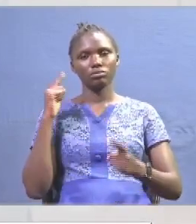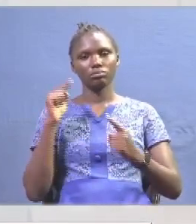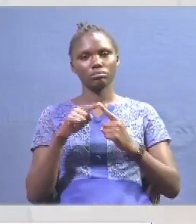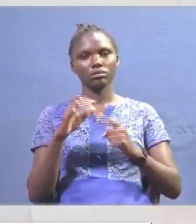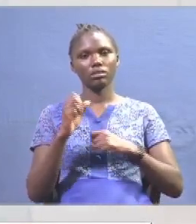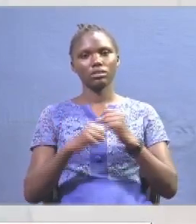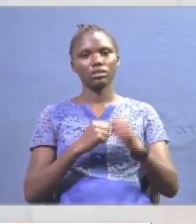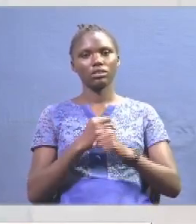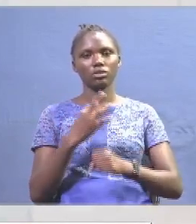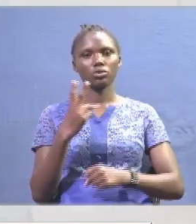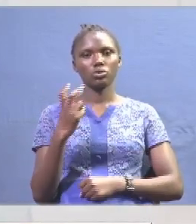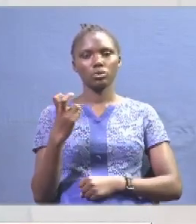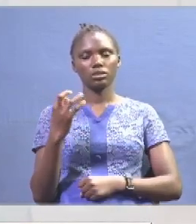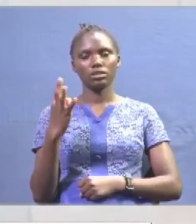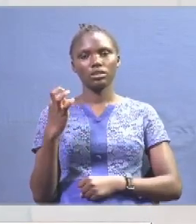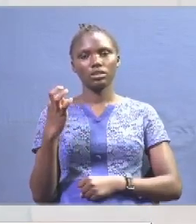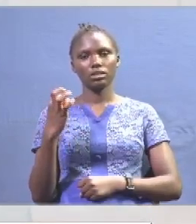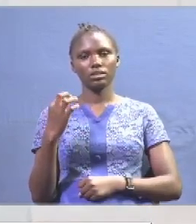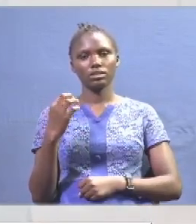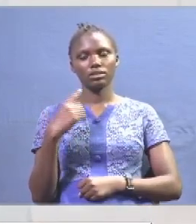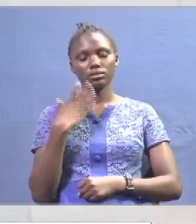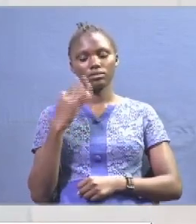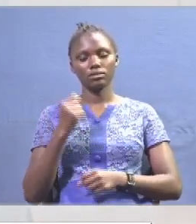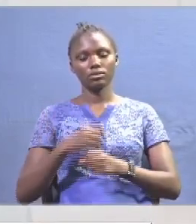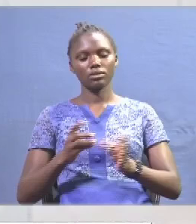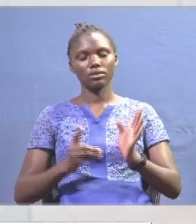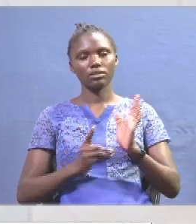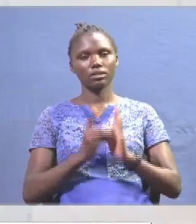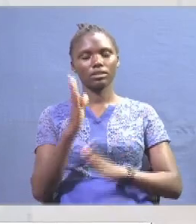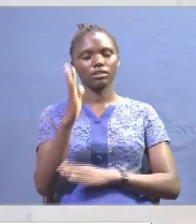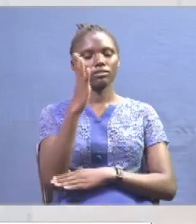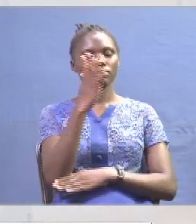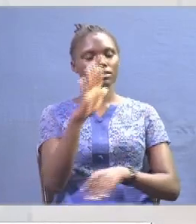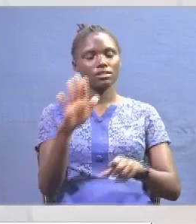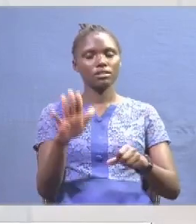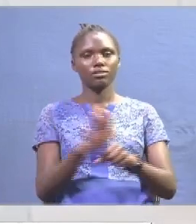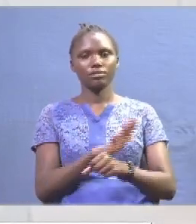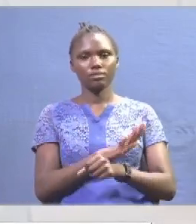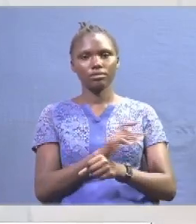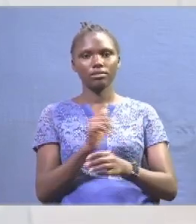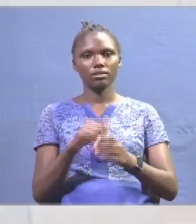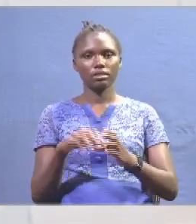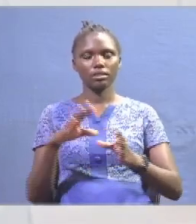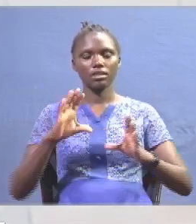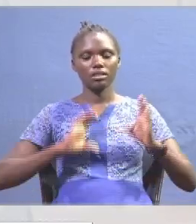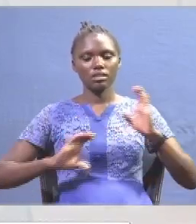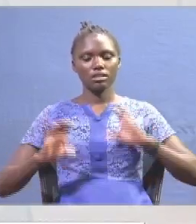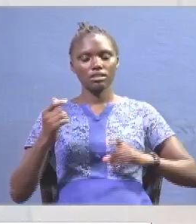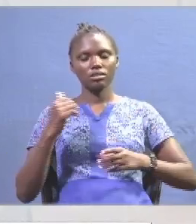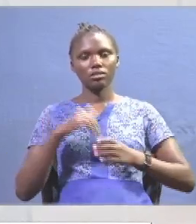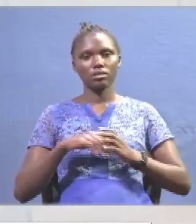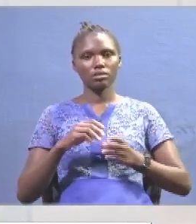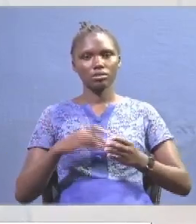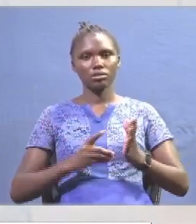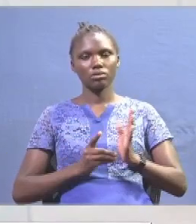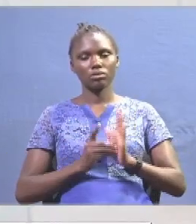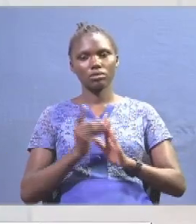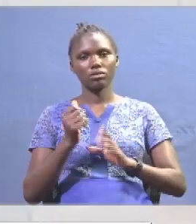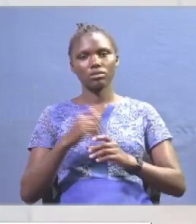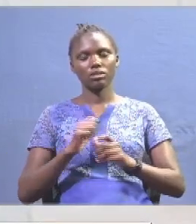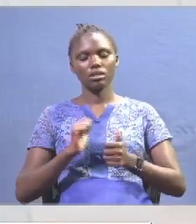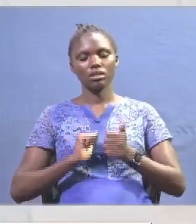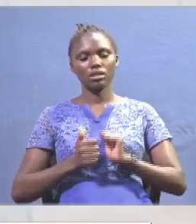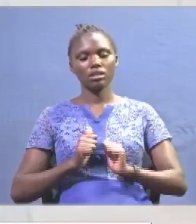2030. The initiative seeks to increase Kenya's forest cover and calls on citizens to move from apathy to action